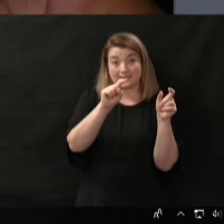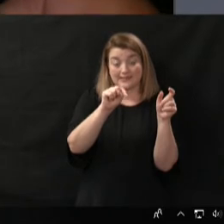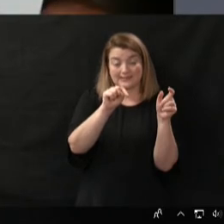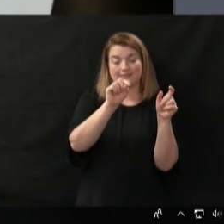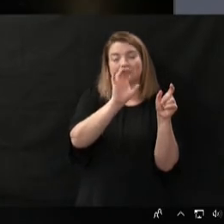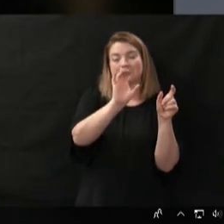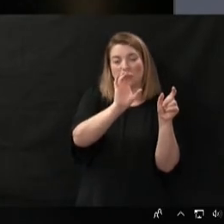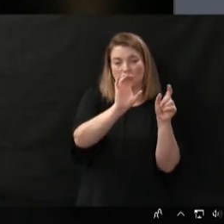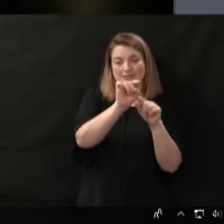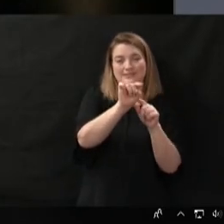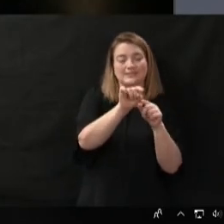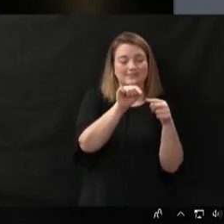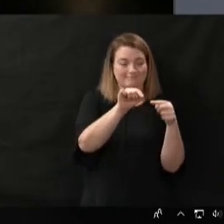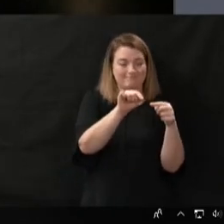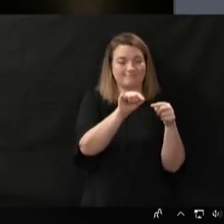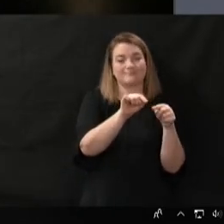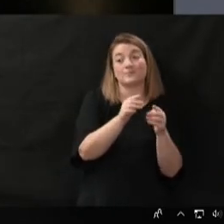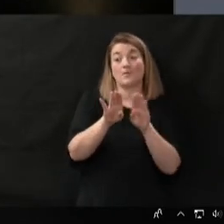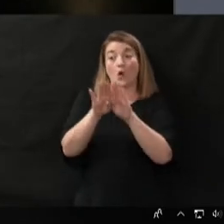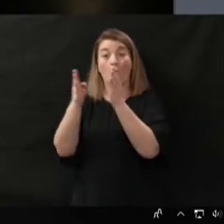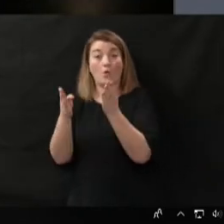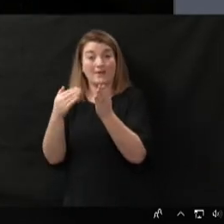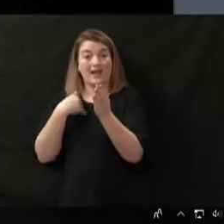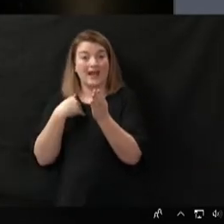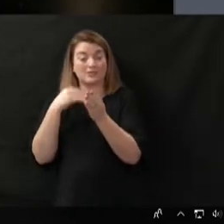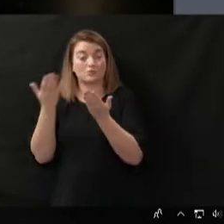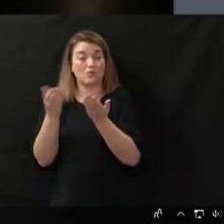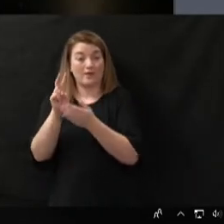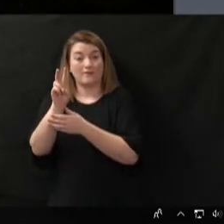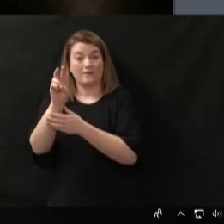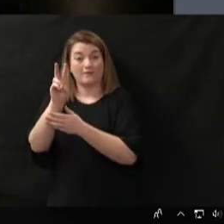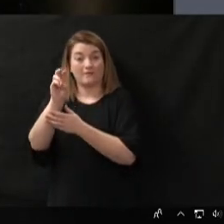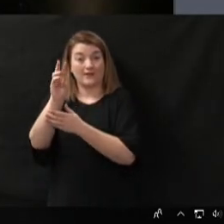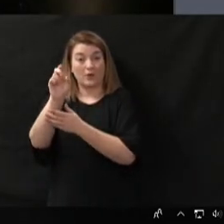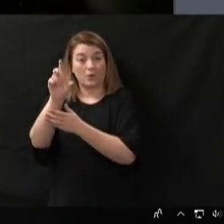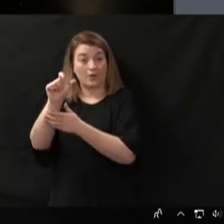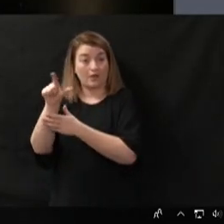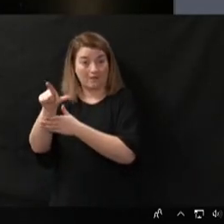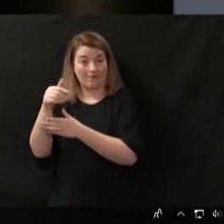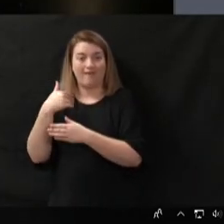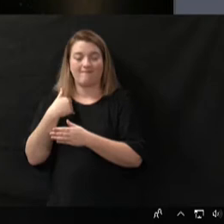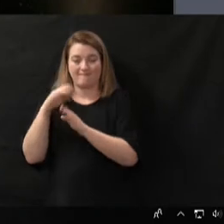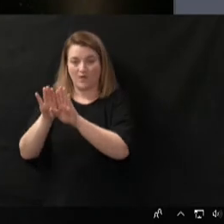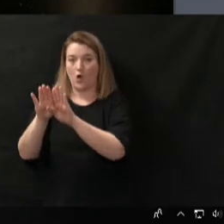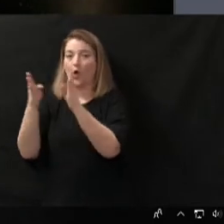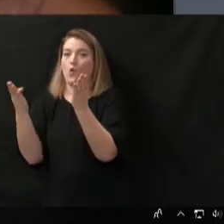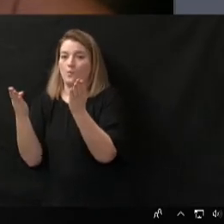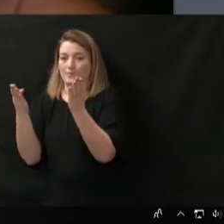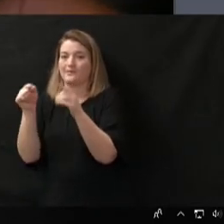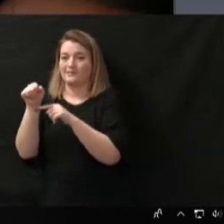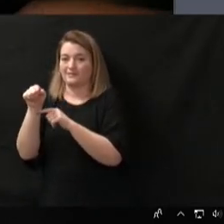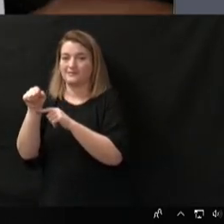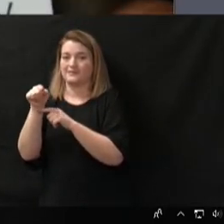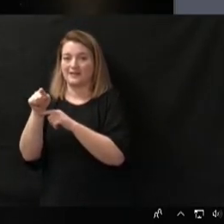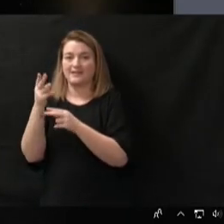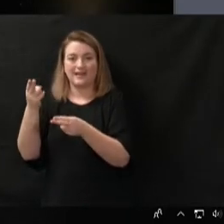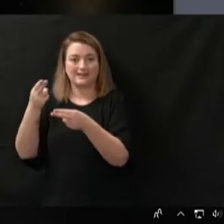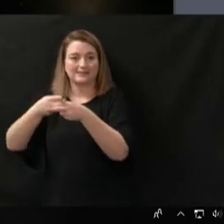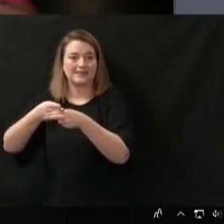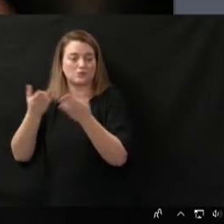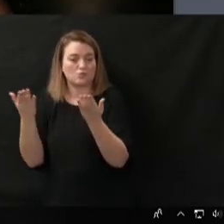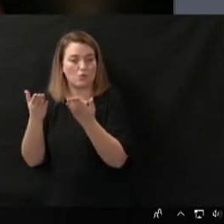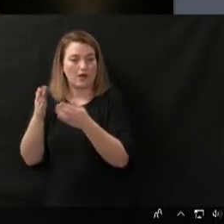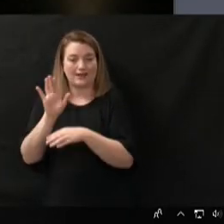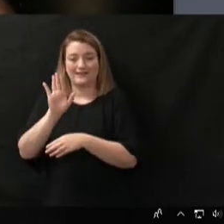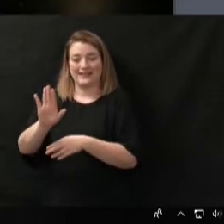Its sound. An open syllable. It ends in a vowel. And what is the vowel going to say? Its name. Its name. Good.